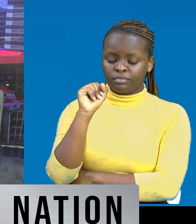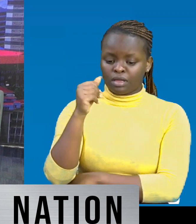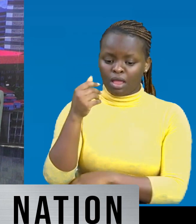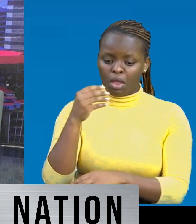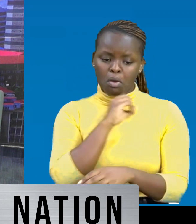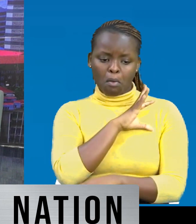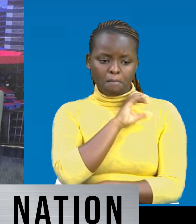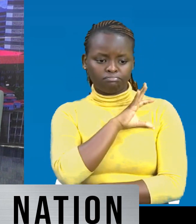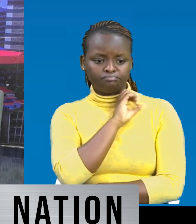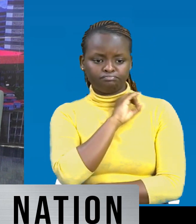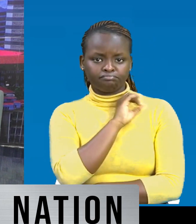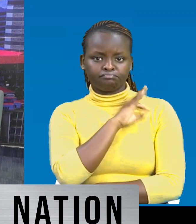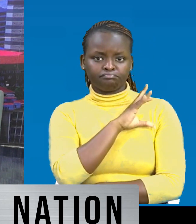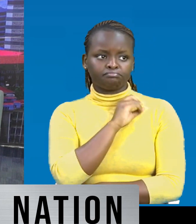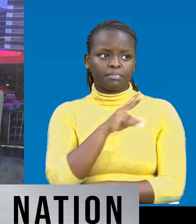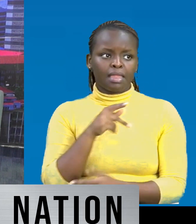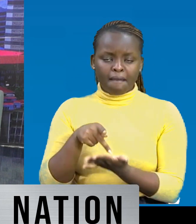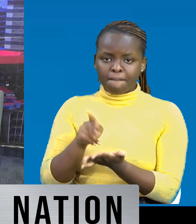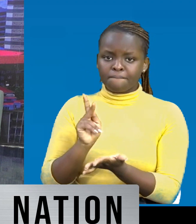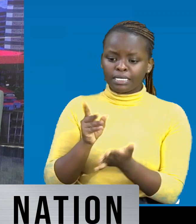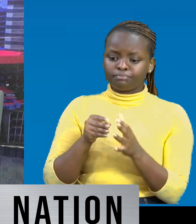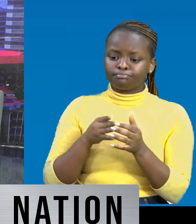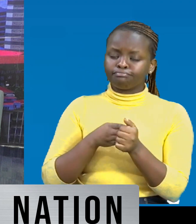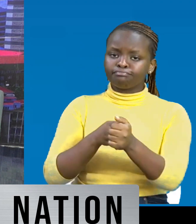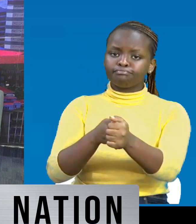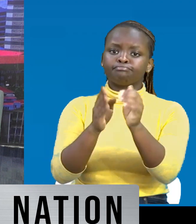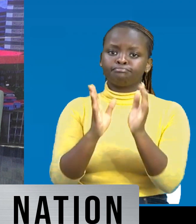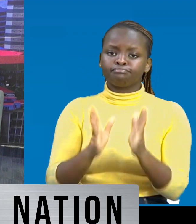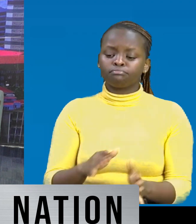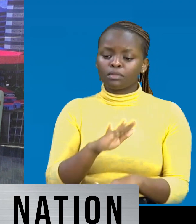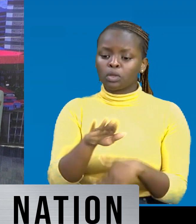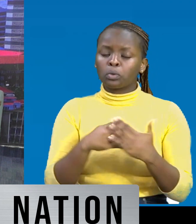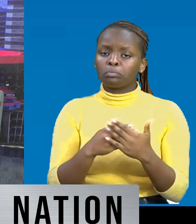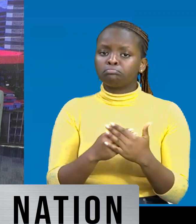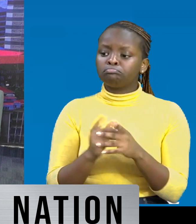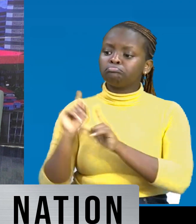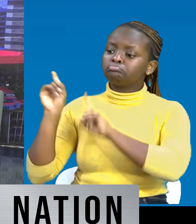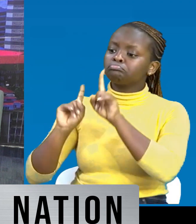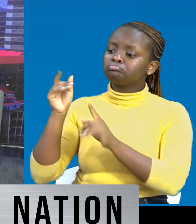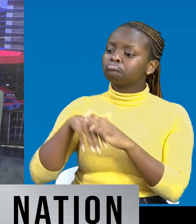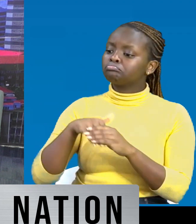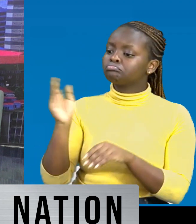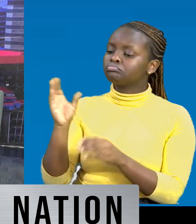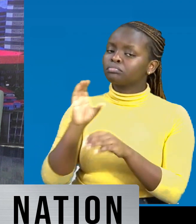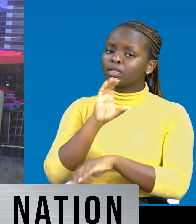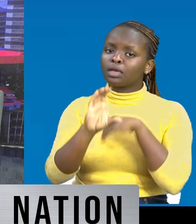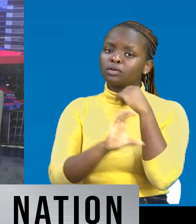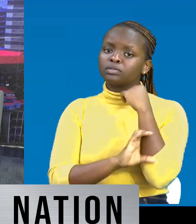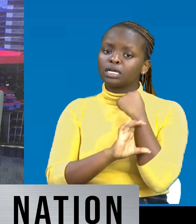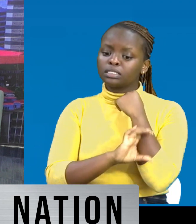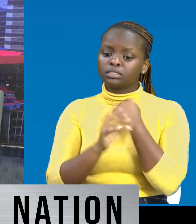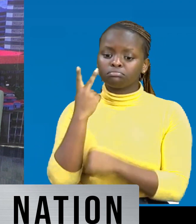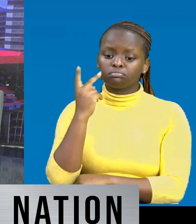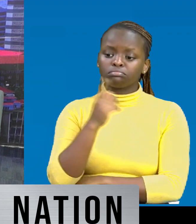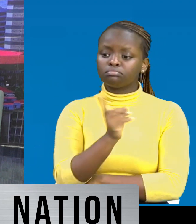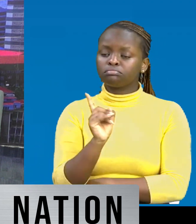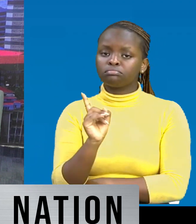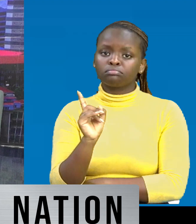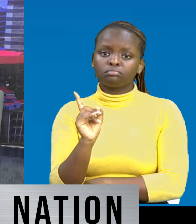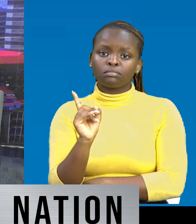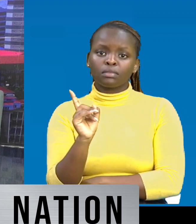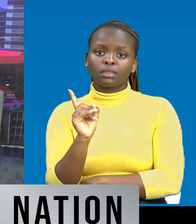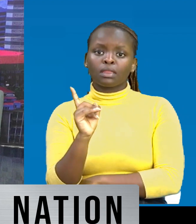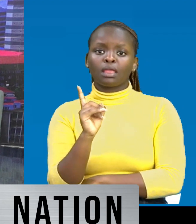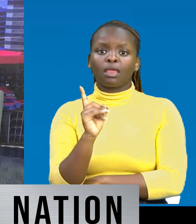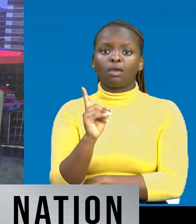leader, for every leader there to travel outside the country. Wanamuona yeye, he's